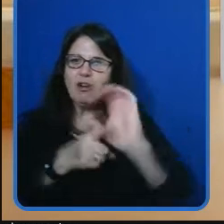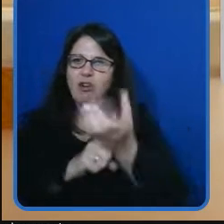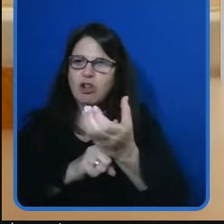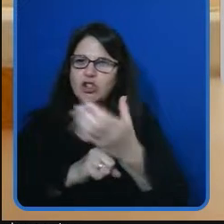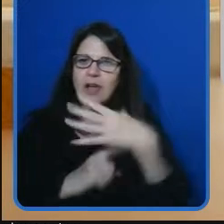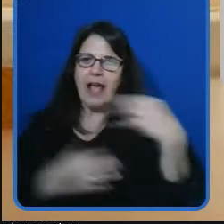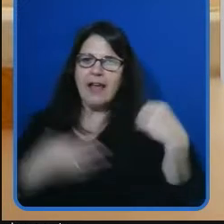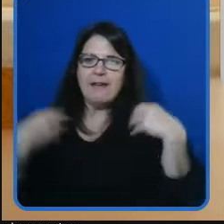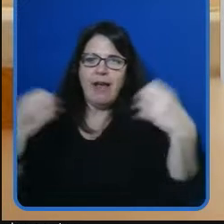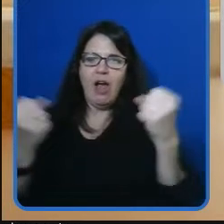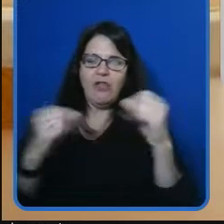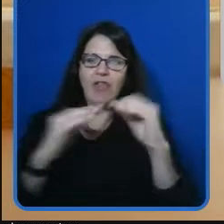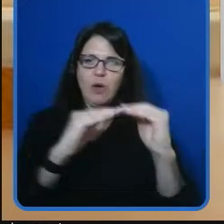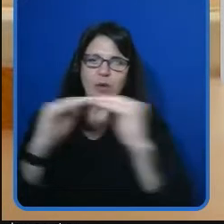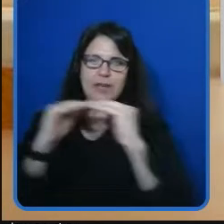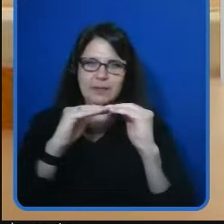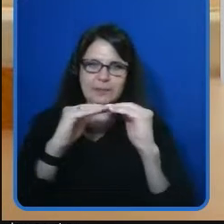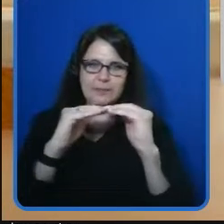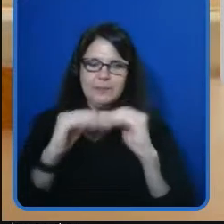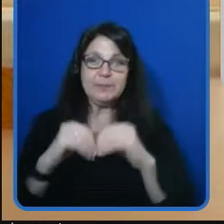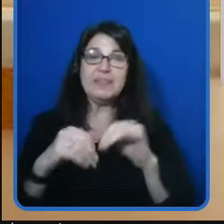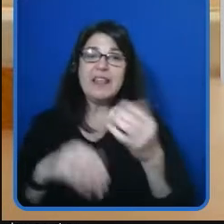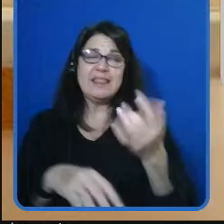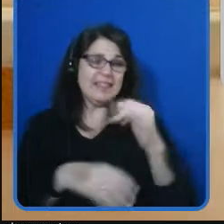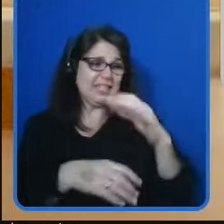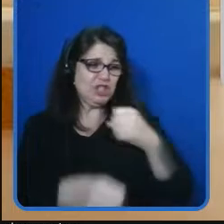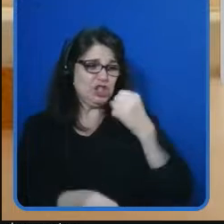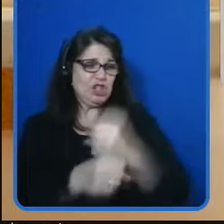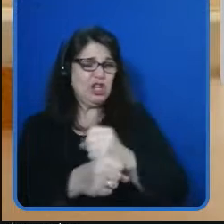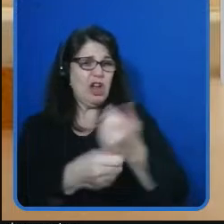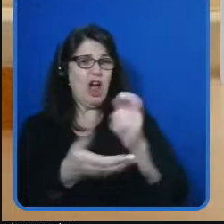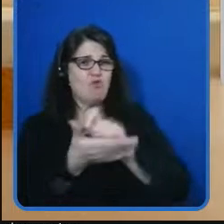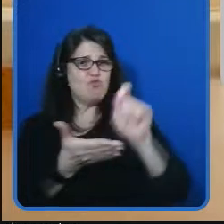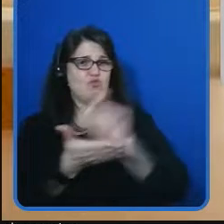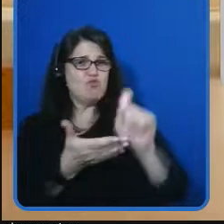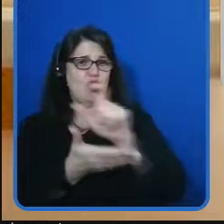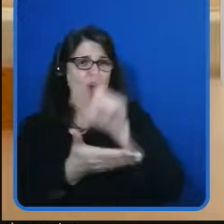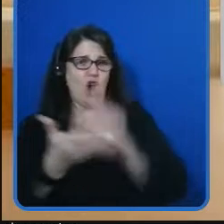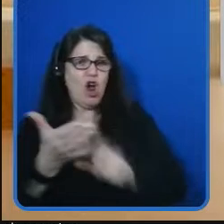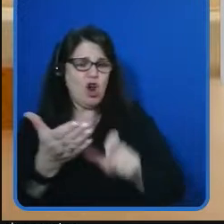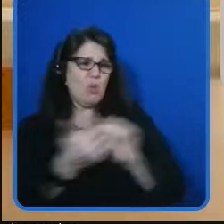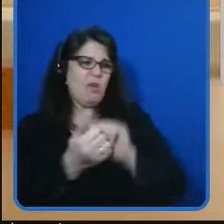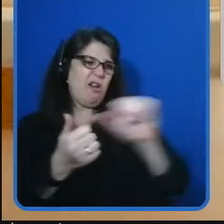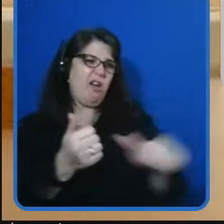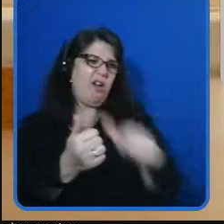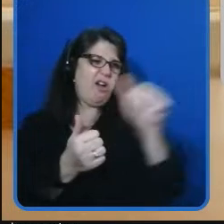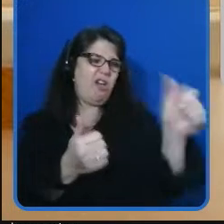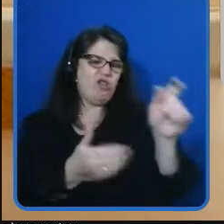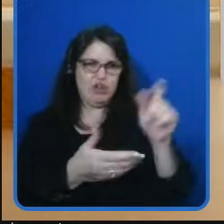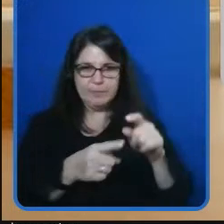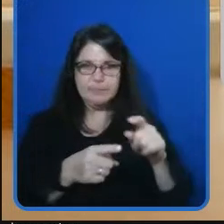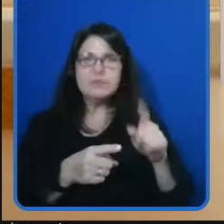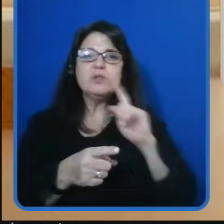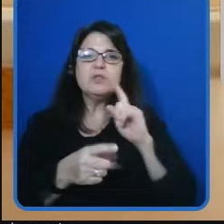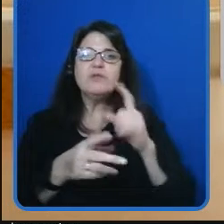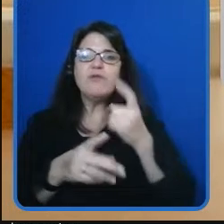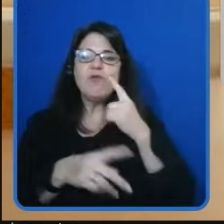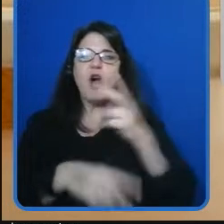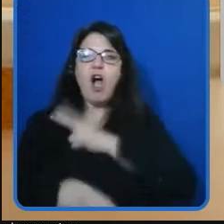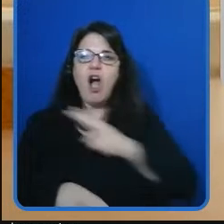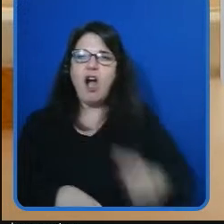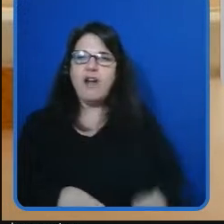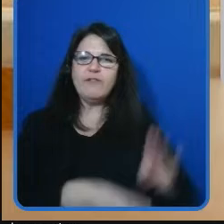equity. Earlier this year, I co-authored an article for the Harvard Business Review titled, "Stop Telling Women They